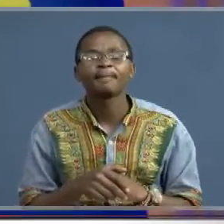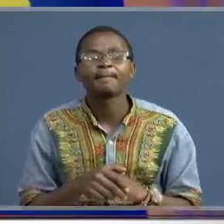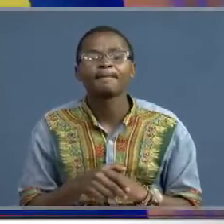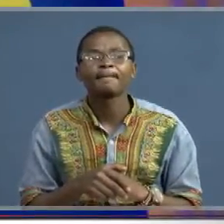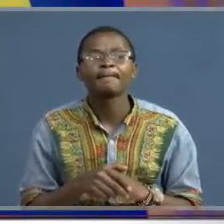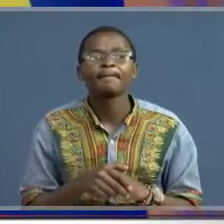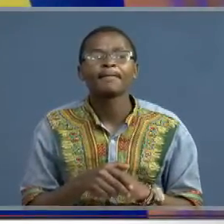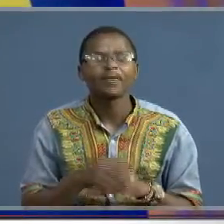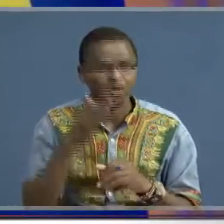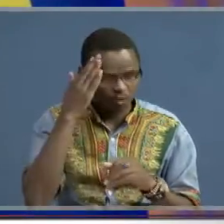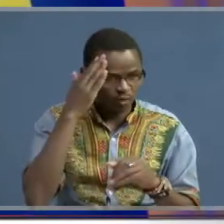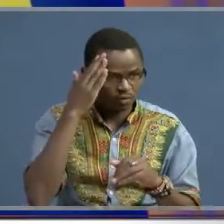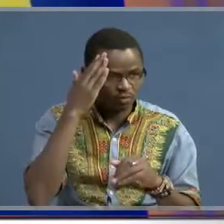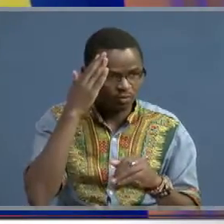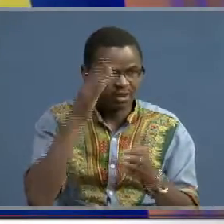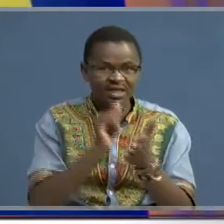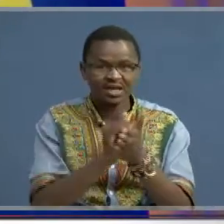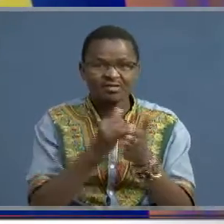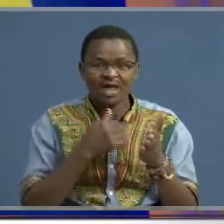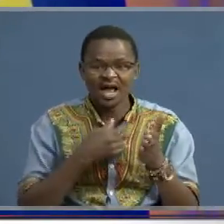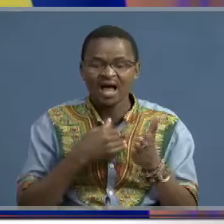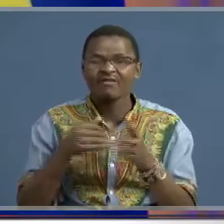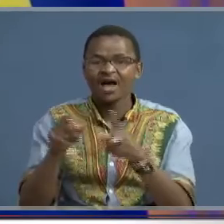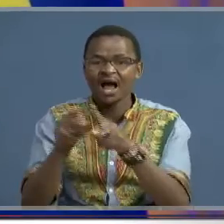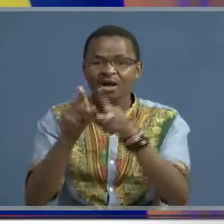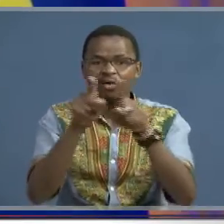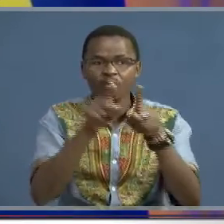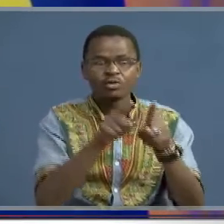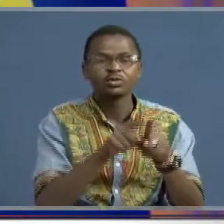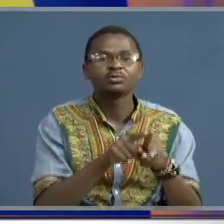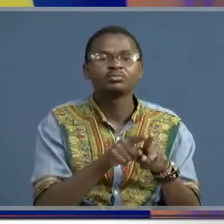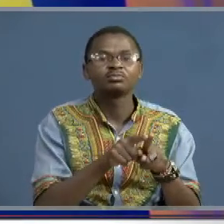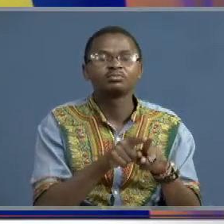Many of you know we have a common